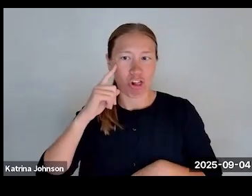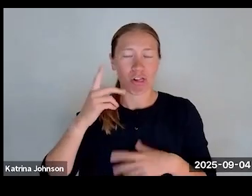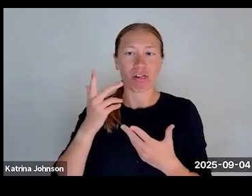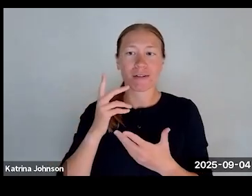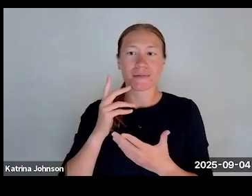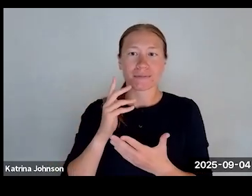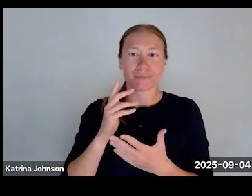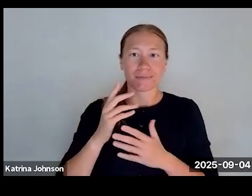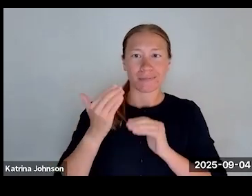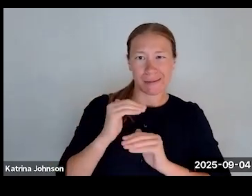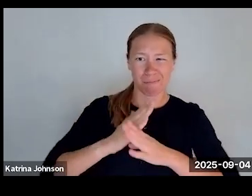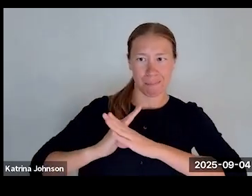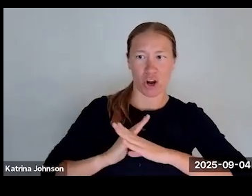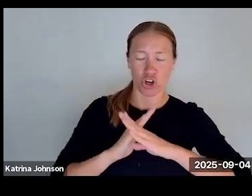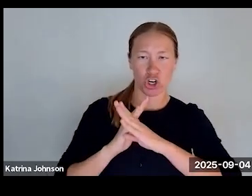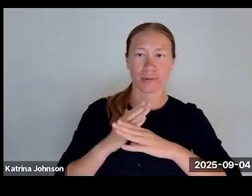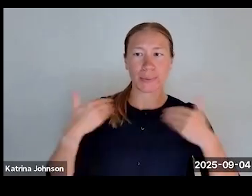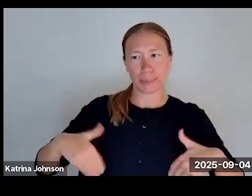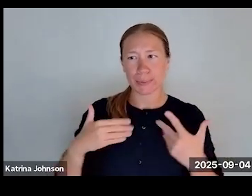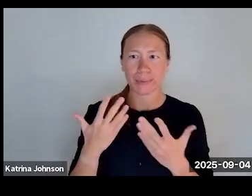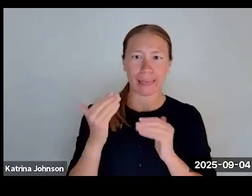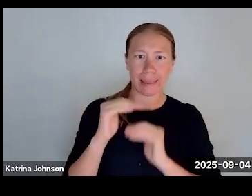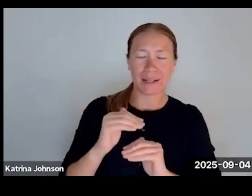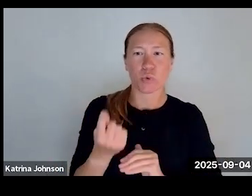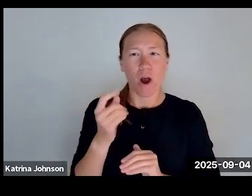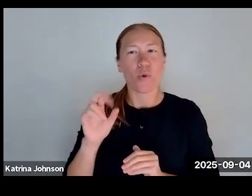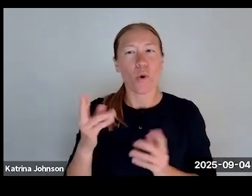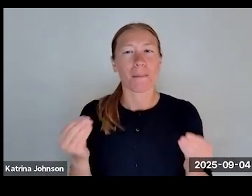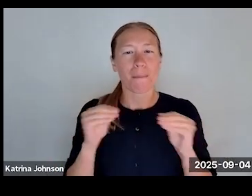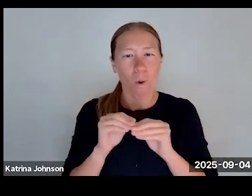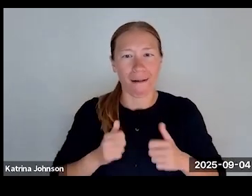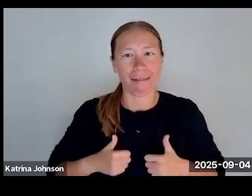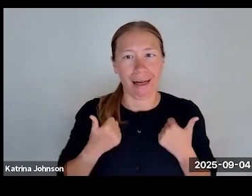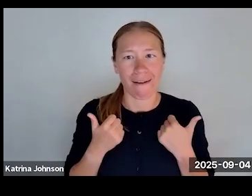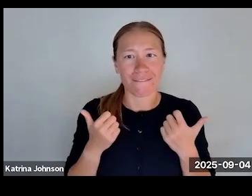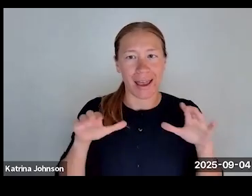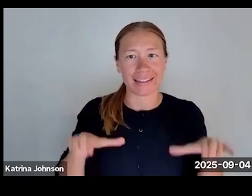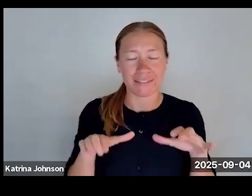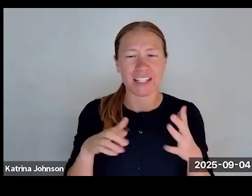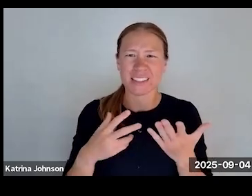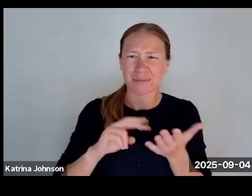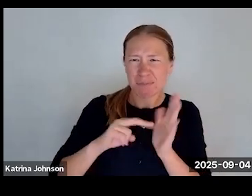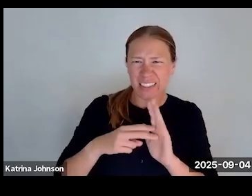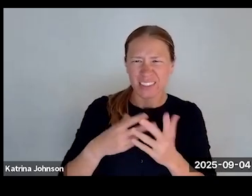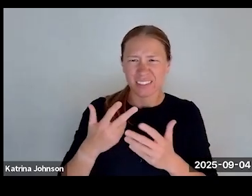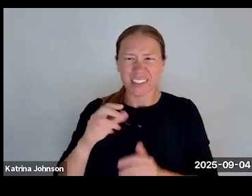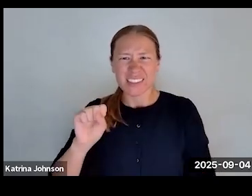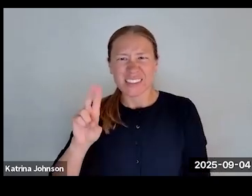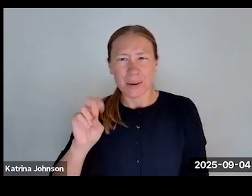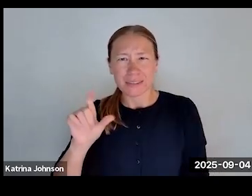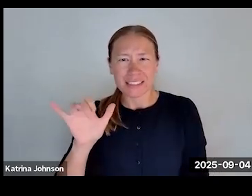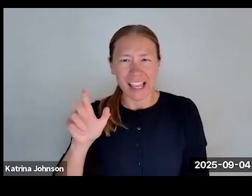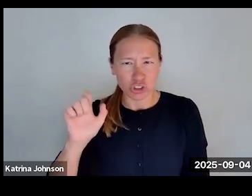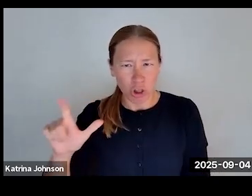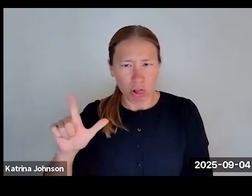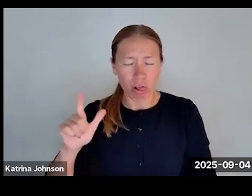life activities. To determine what substantially means in this context, the implementing regulations actually provide